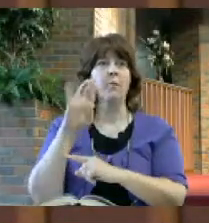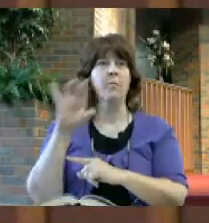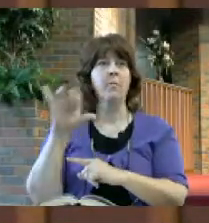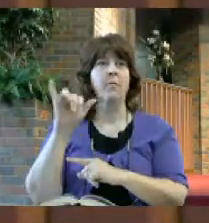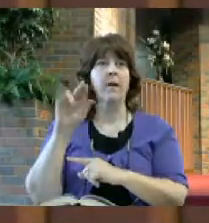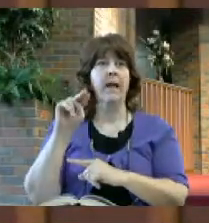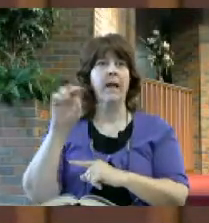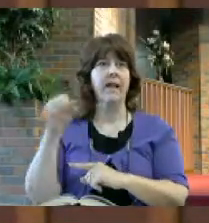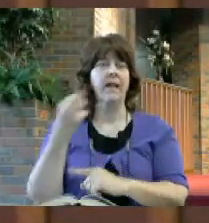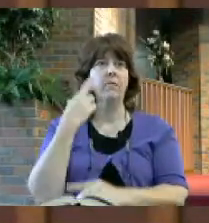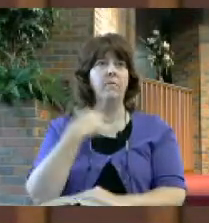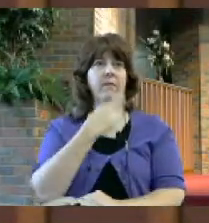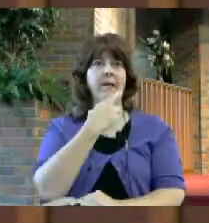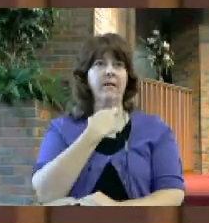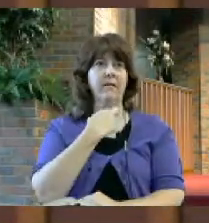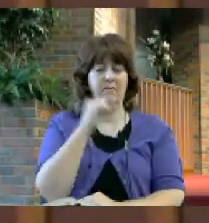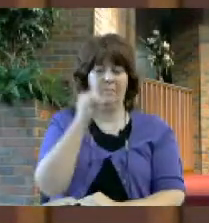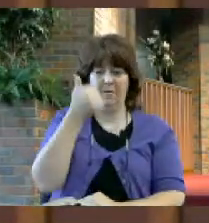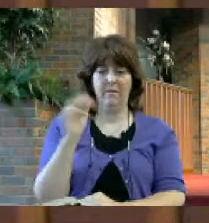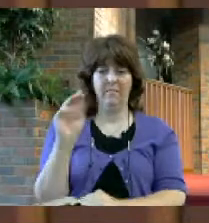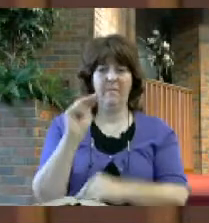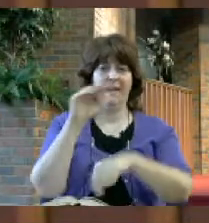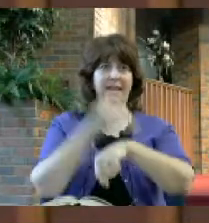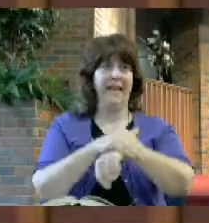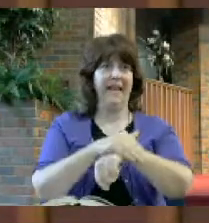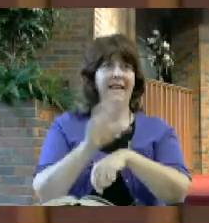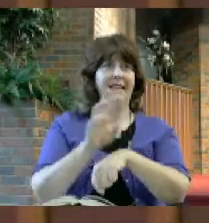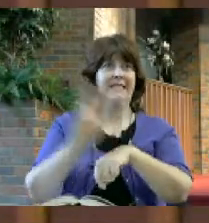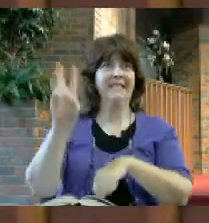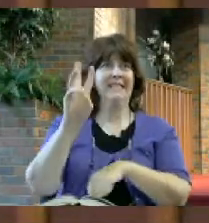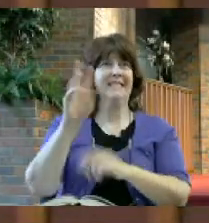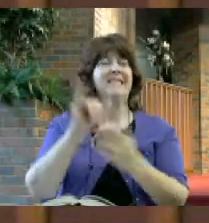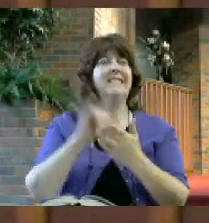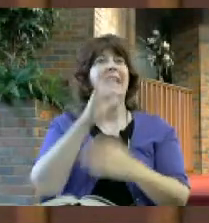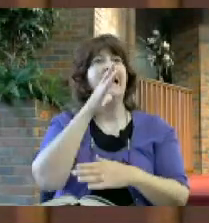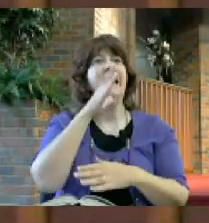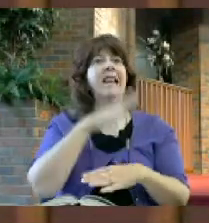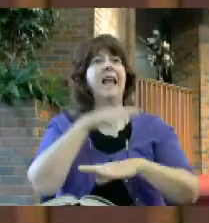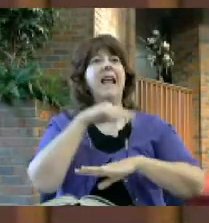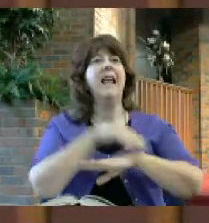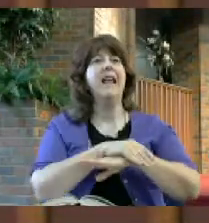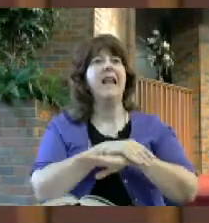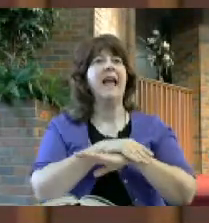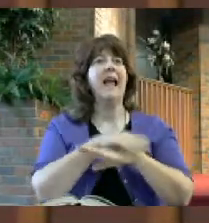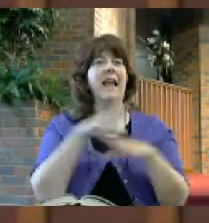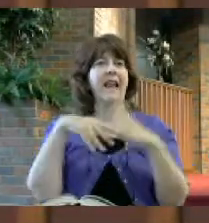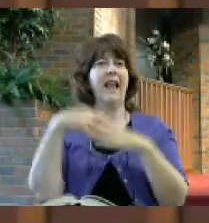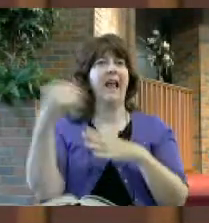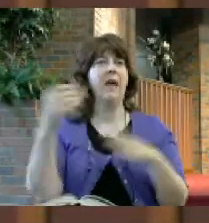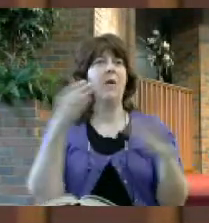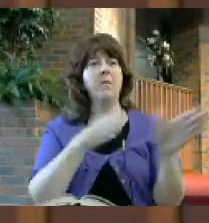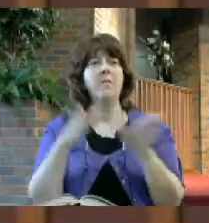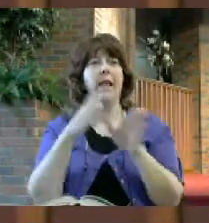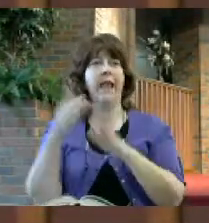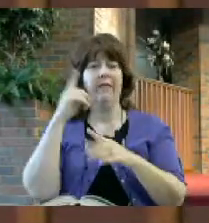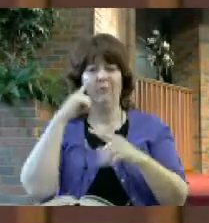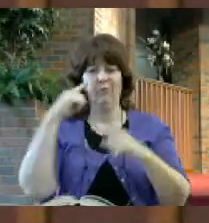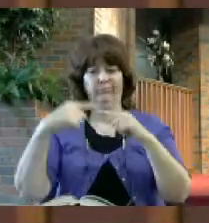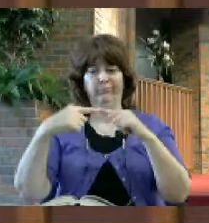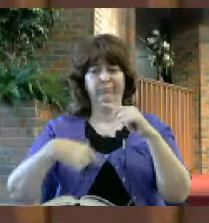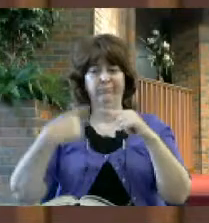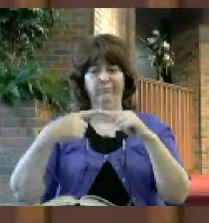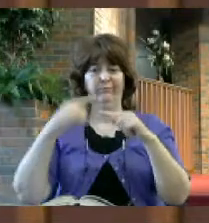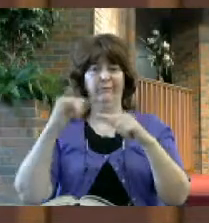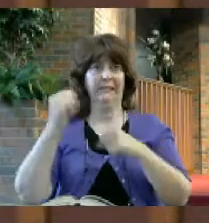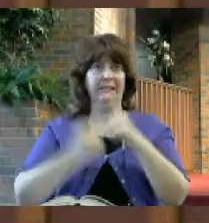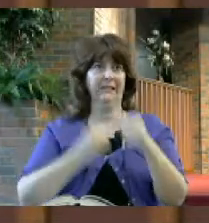p.m. And this is for ladies' night out. It'll be a planning session for this coming year. And please make plans to be a part of that. Again,